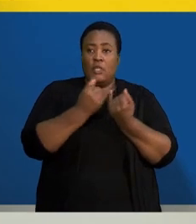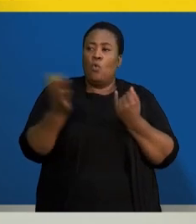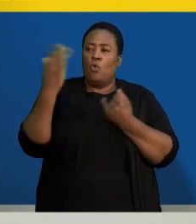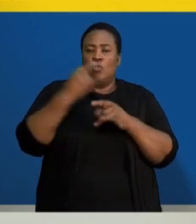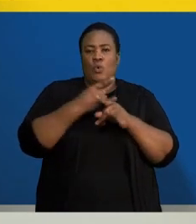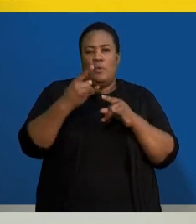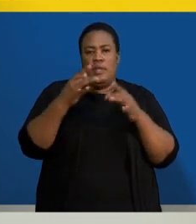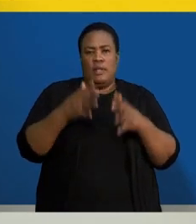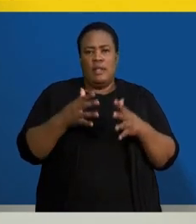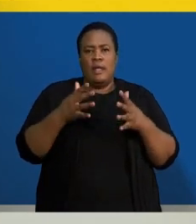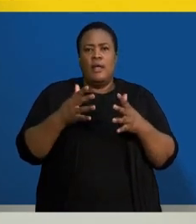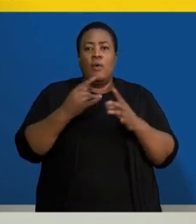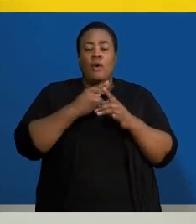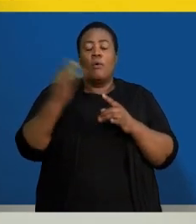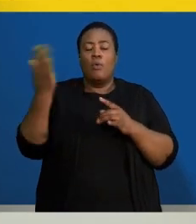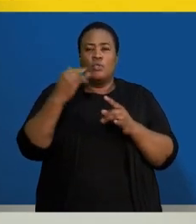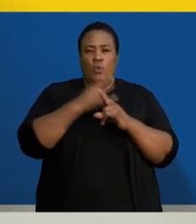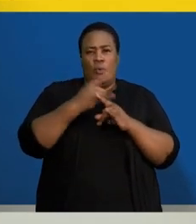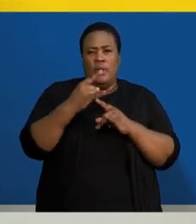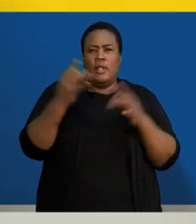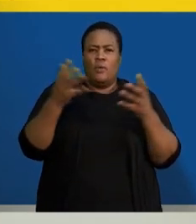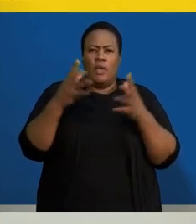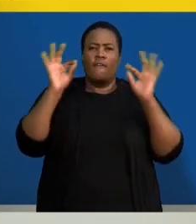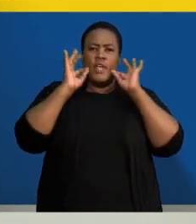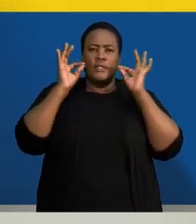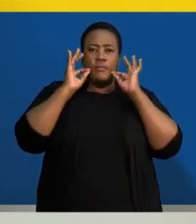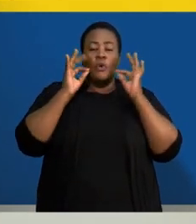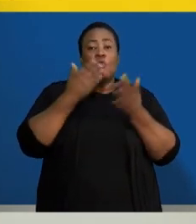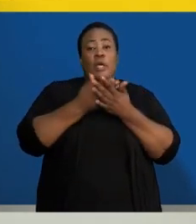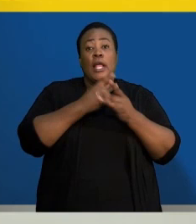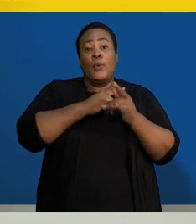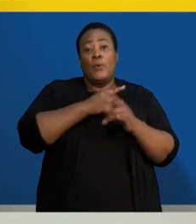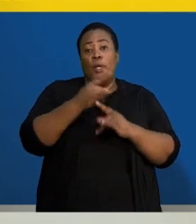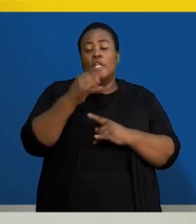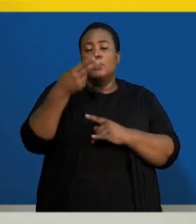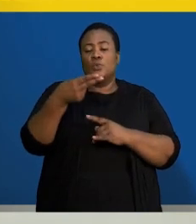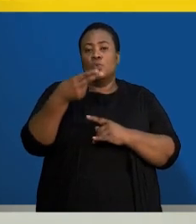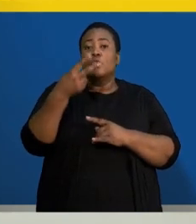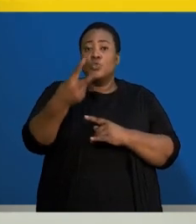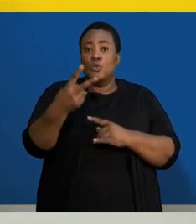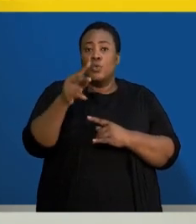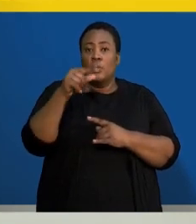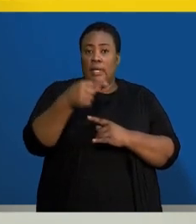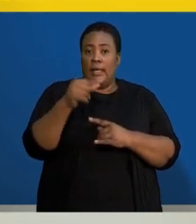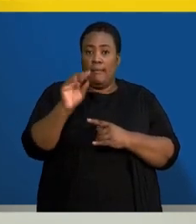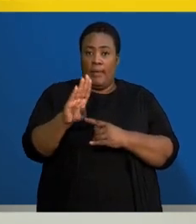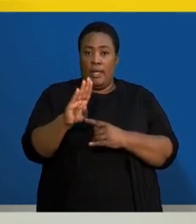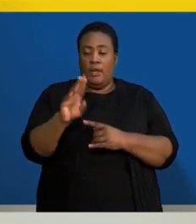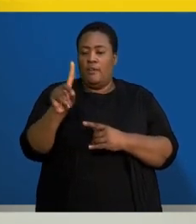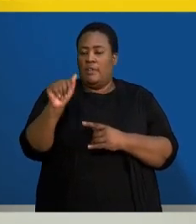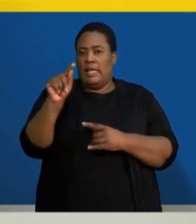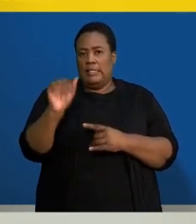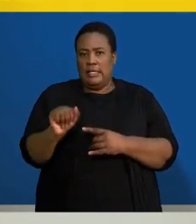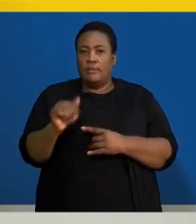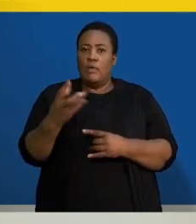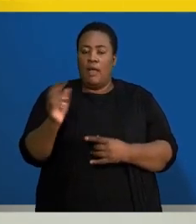Facebook page, WazOMatrix, and you could stand a chance to win 2 gigs of data. All right, so we've got a question and we'll head